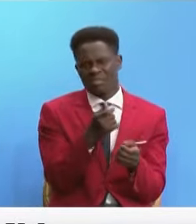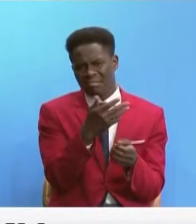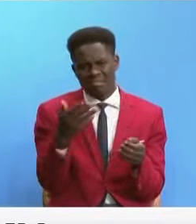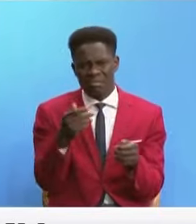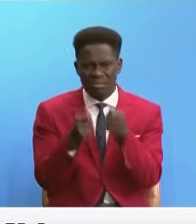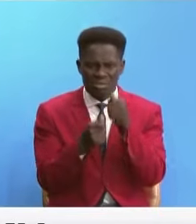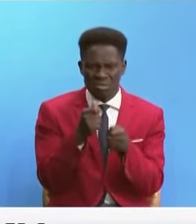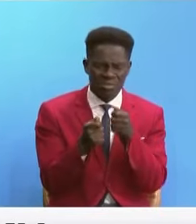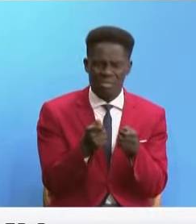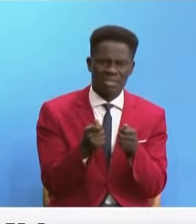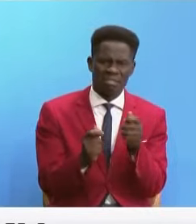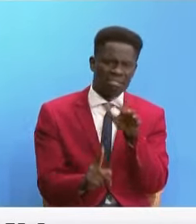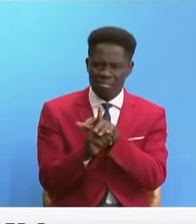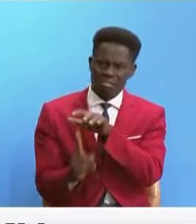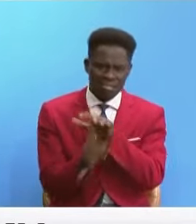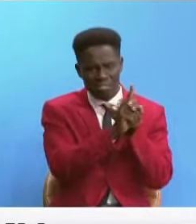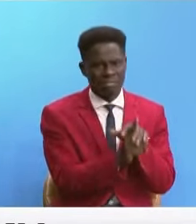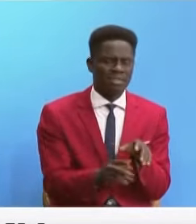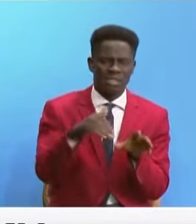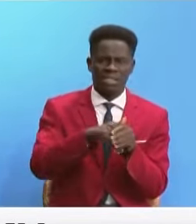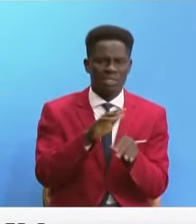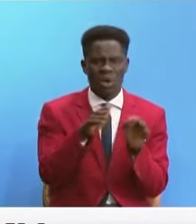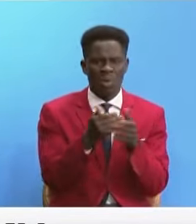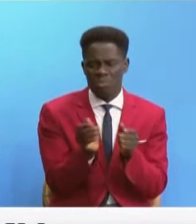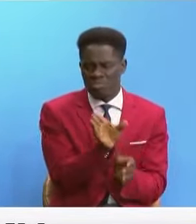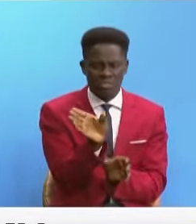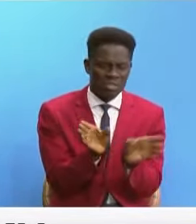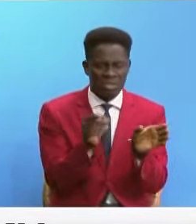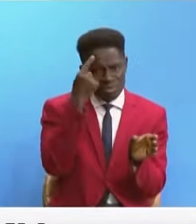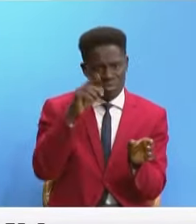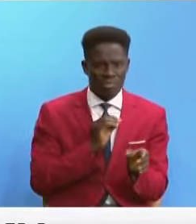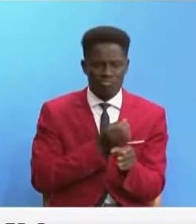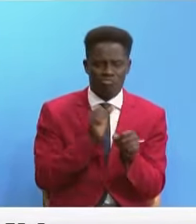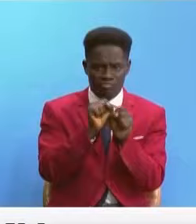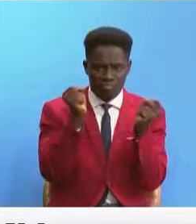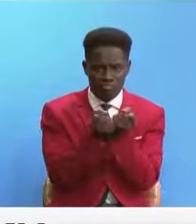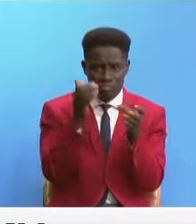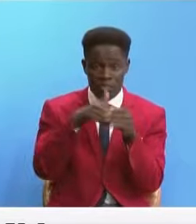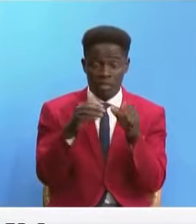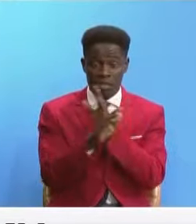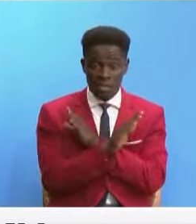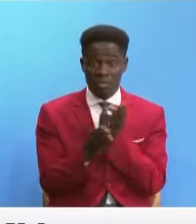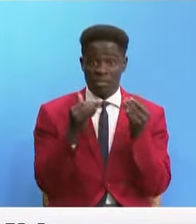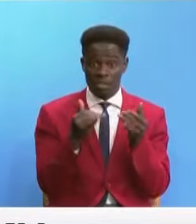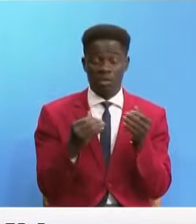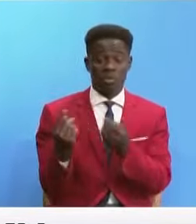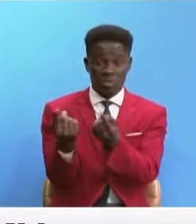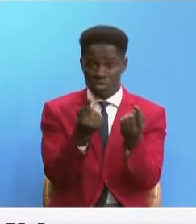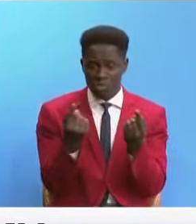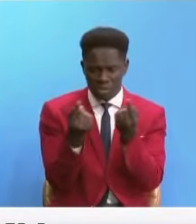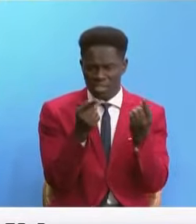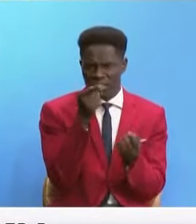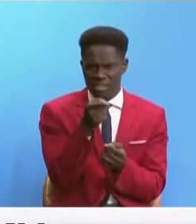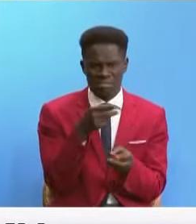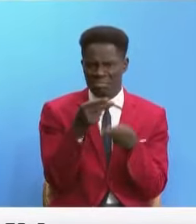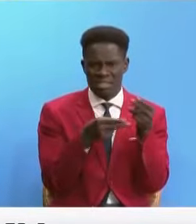which have had devastating impact across all sectors of our society. This situation calls for a